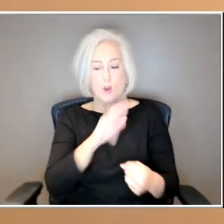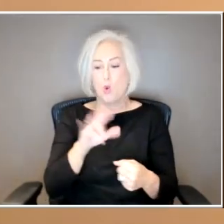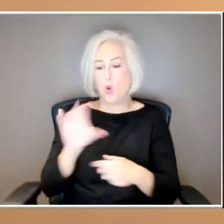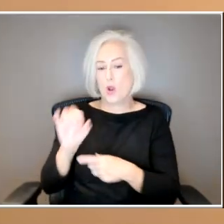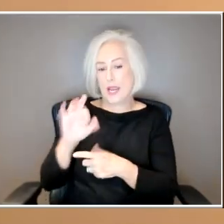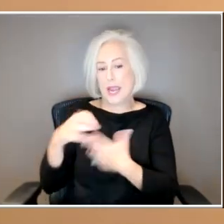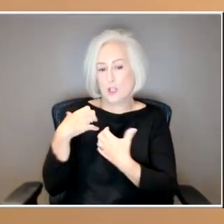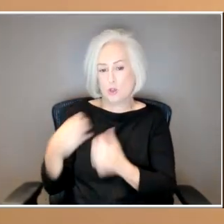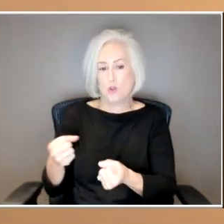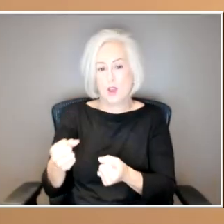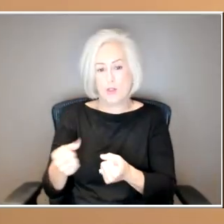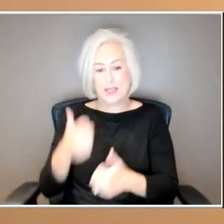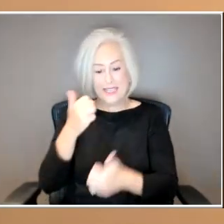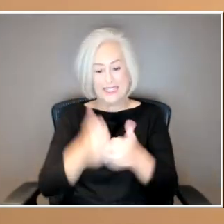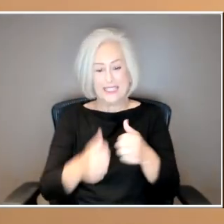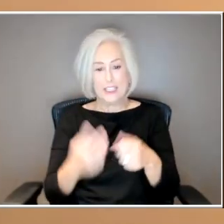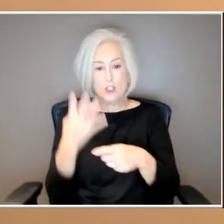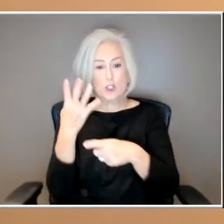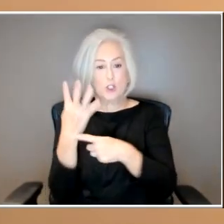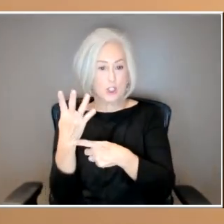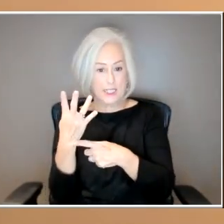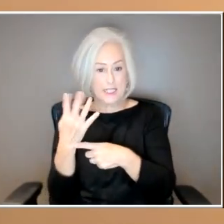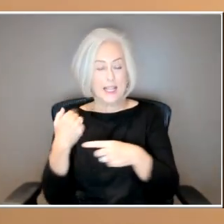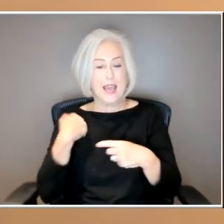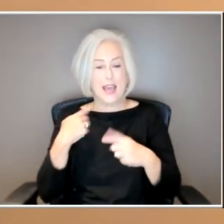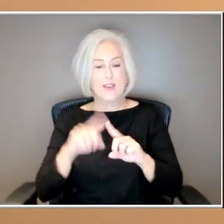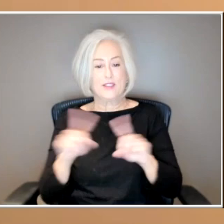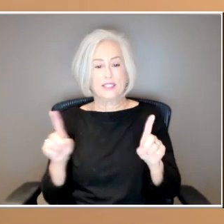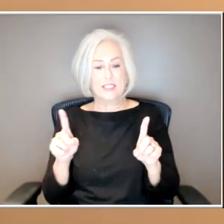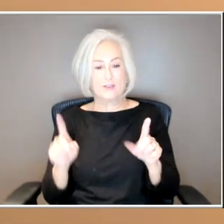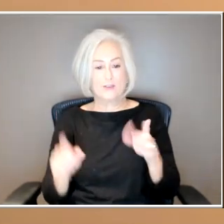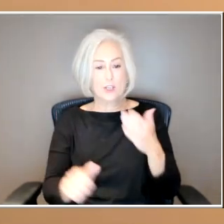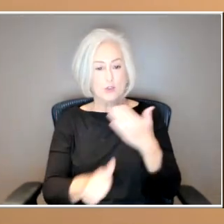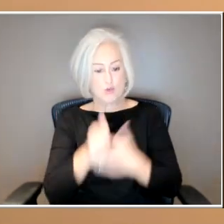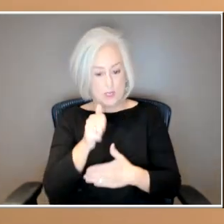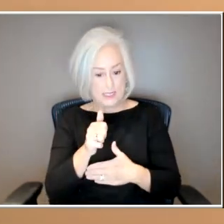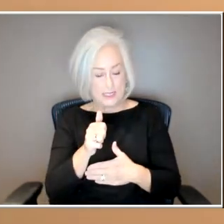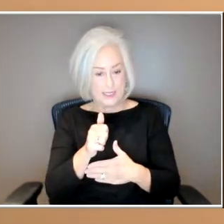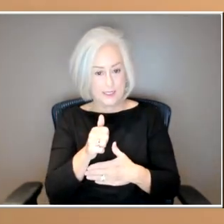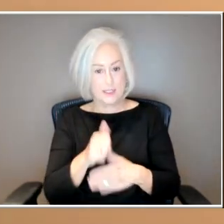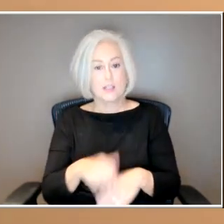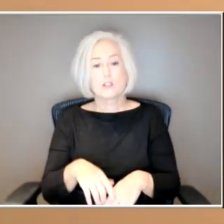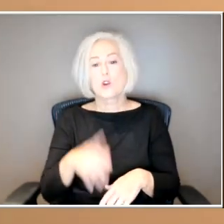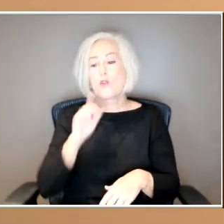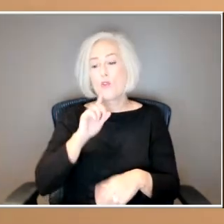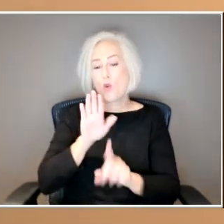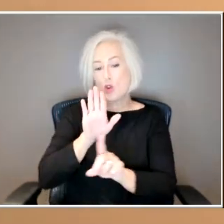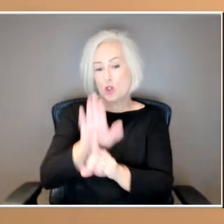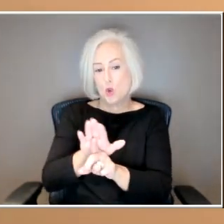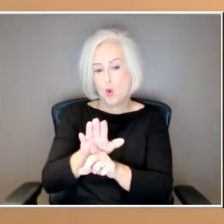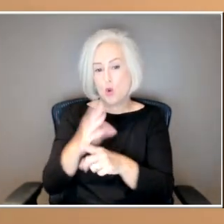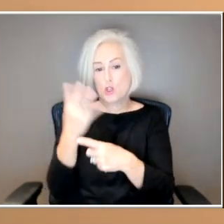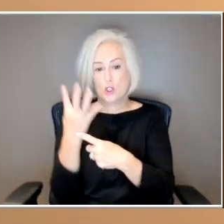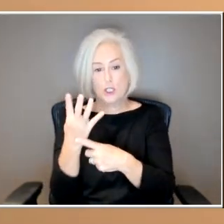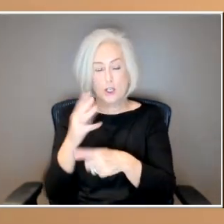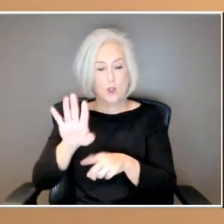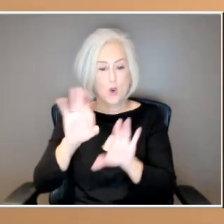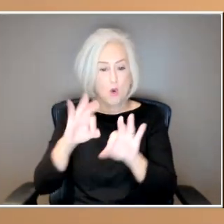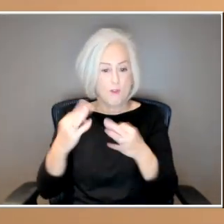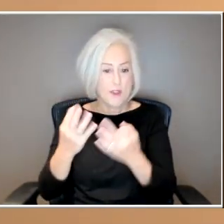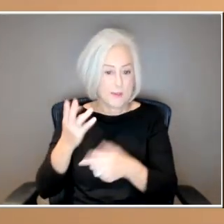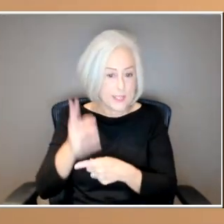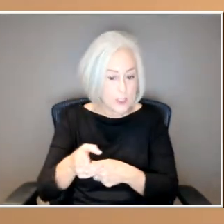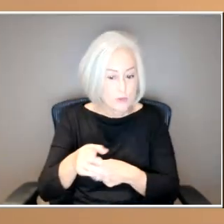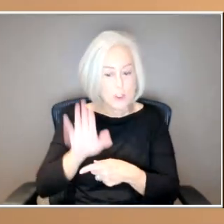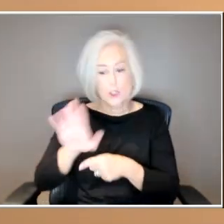gene has differing risks of differing cancers, and those high-risk doctors can say for your gene, your particular family history, your situation, what should